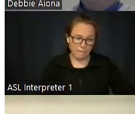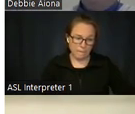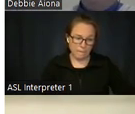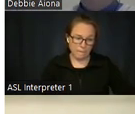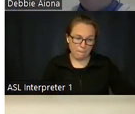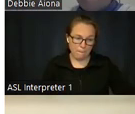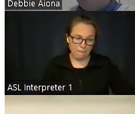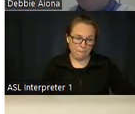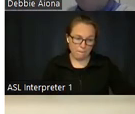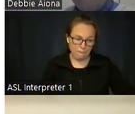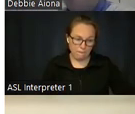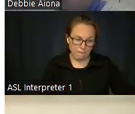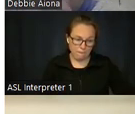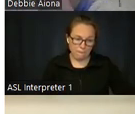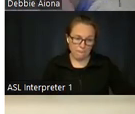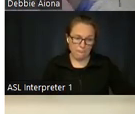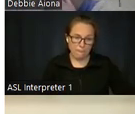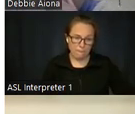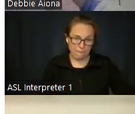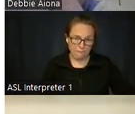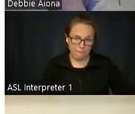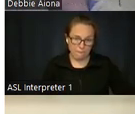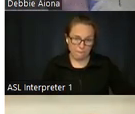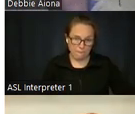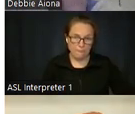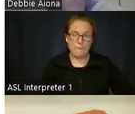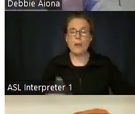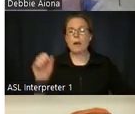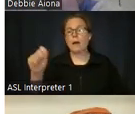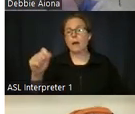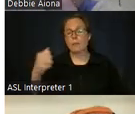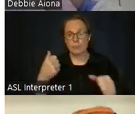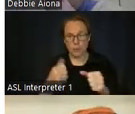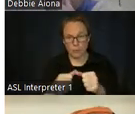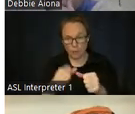Yes. Okay. So I my question does stand. I remembered that in the